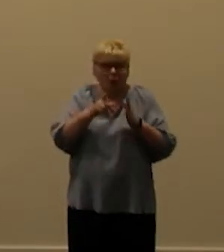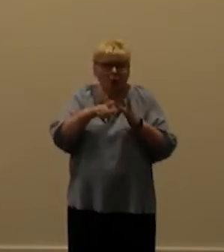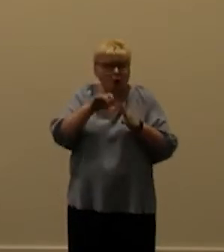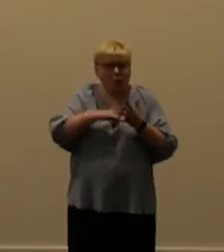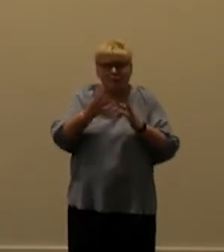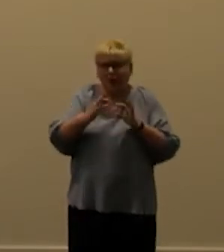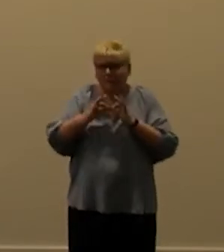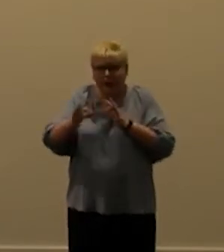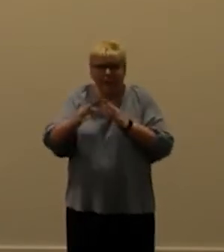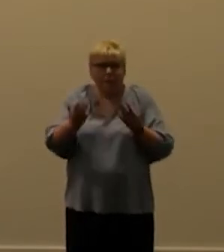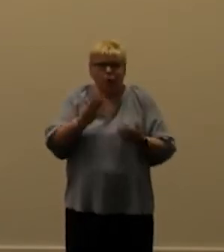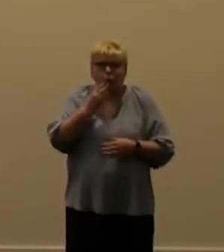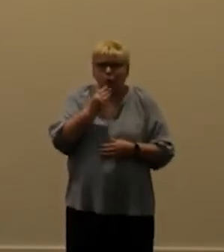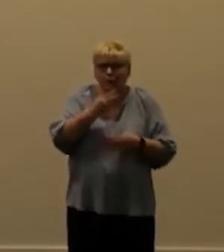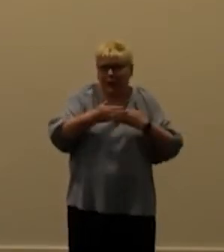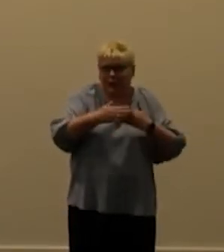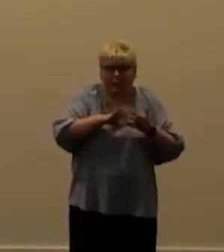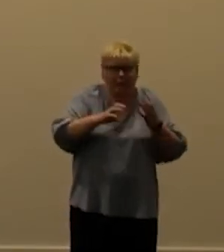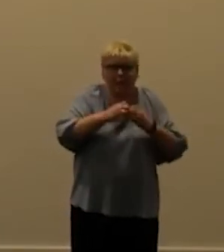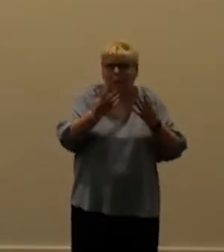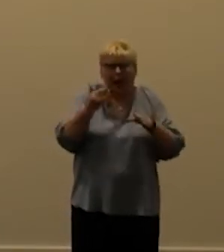of pipelines or you use GitHub Actions,